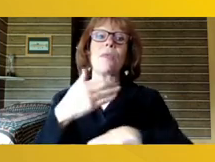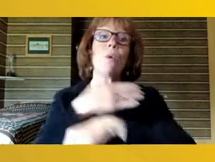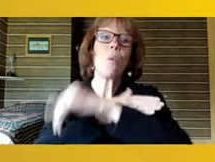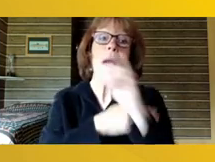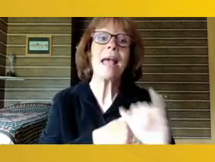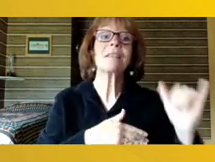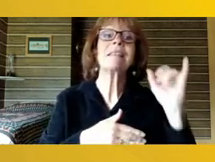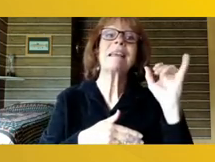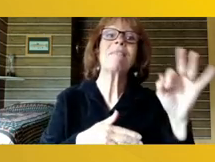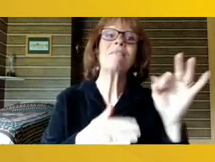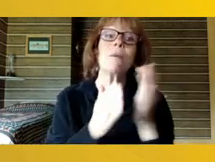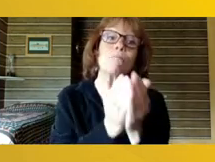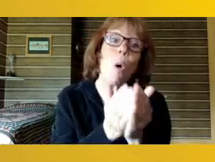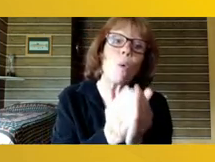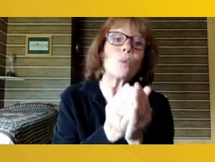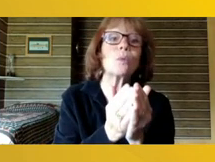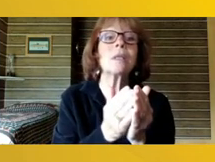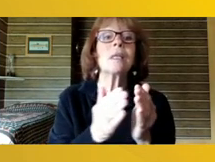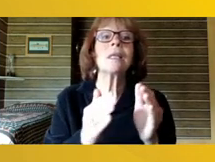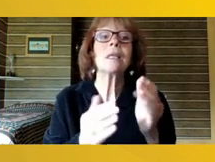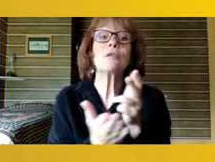boats. Next slide.